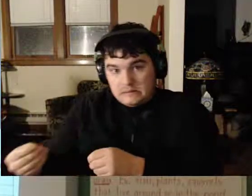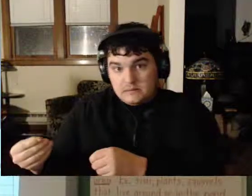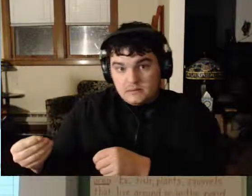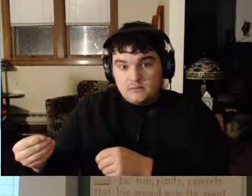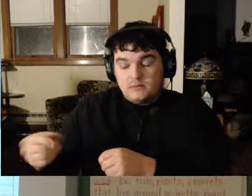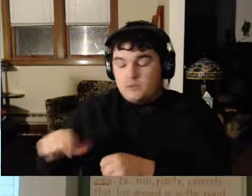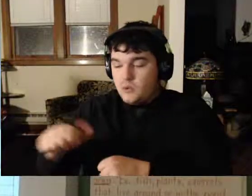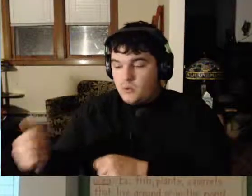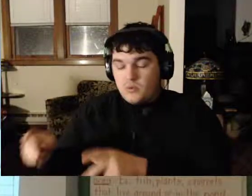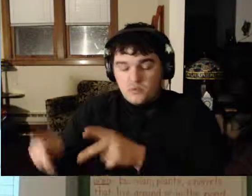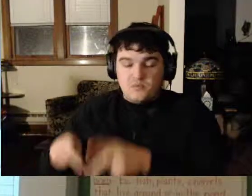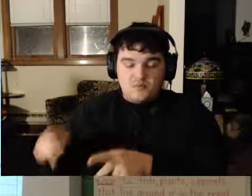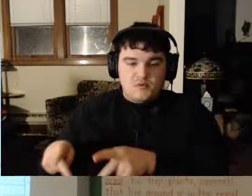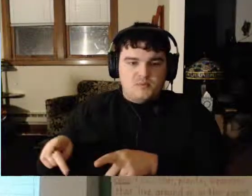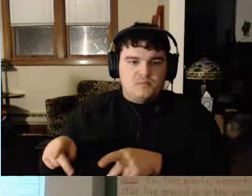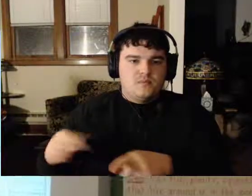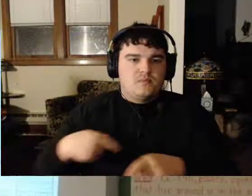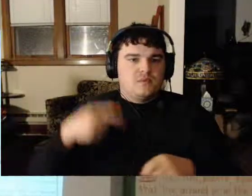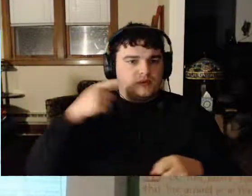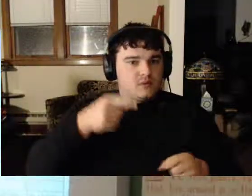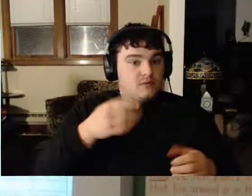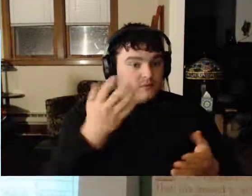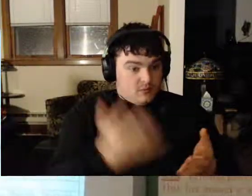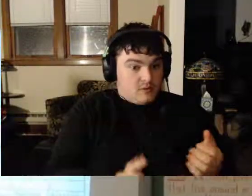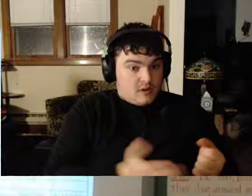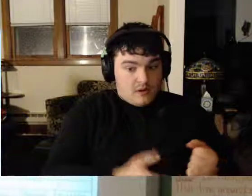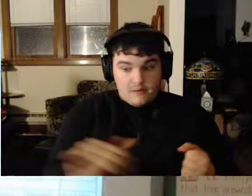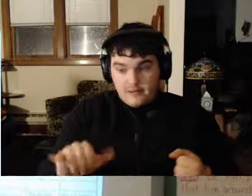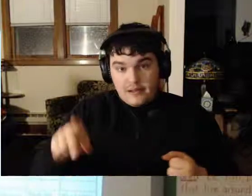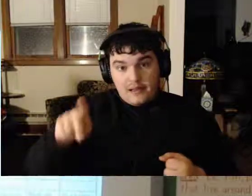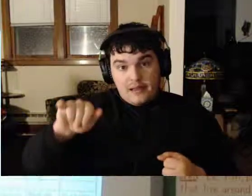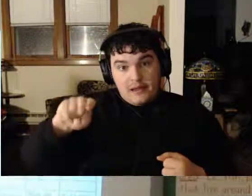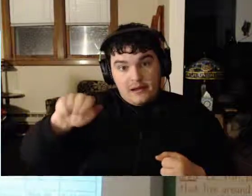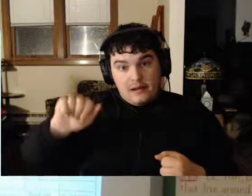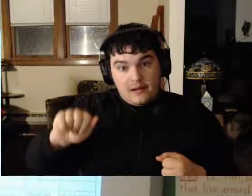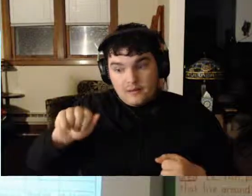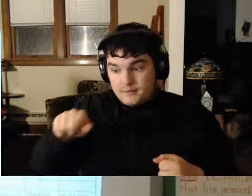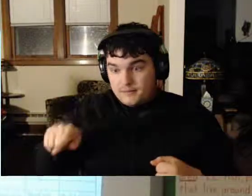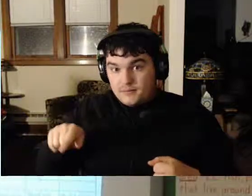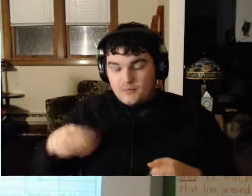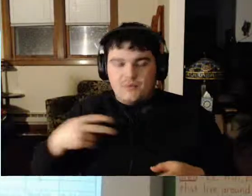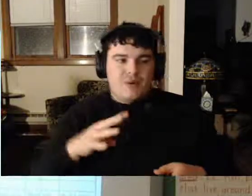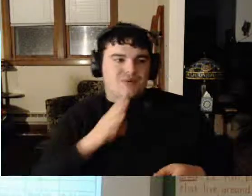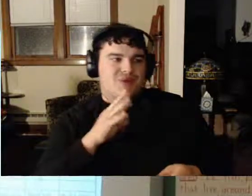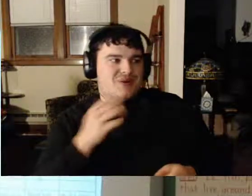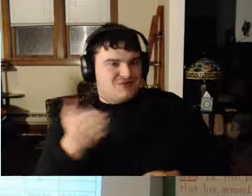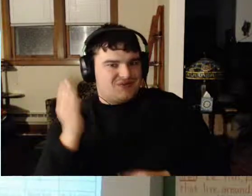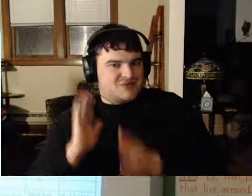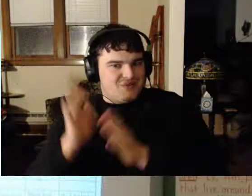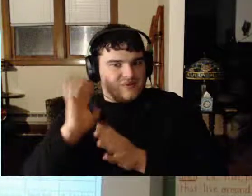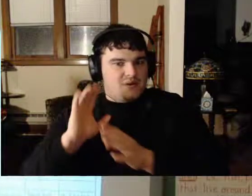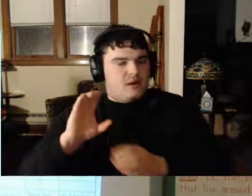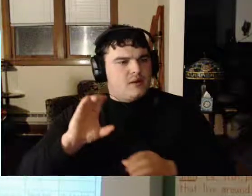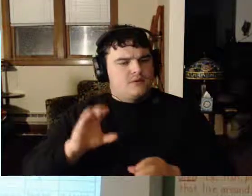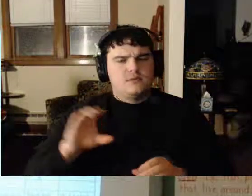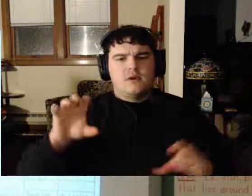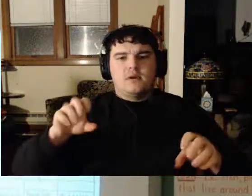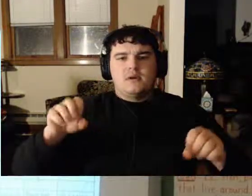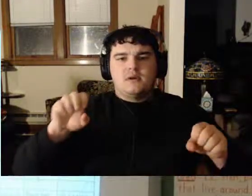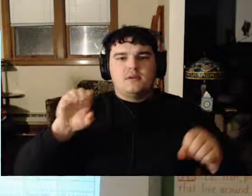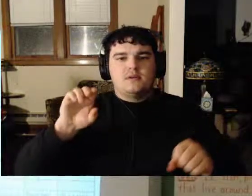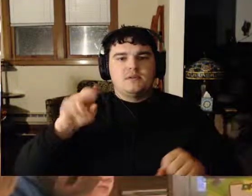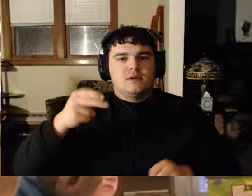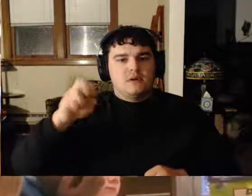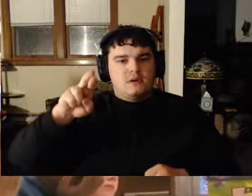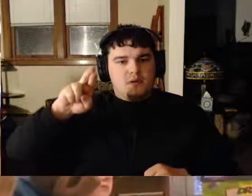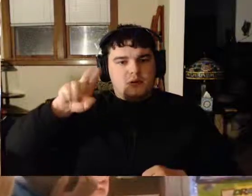Mrs. Martin. So if you're at this stage, like Kiana, she and I were talking about cheerleading and what she wanted us to know about